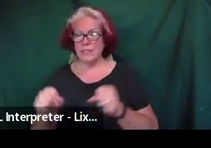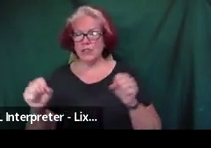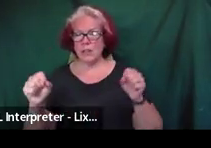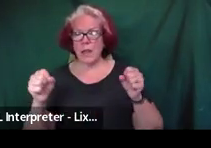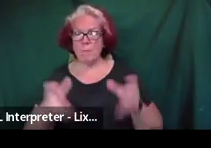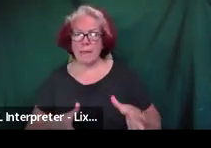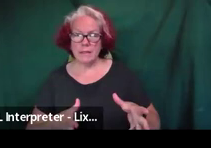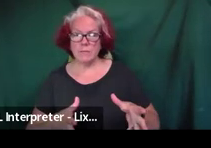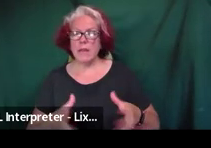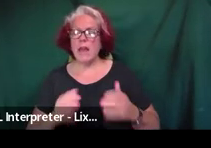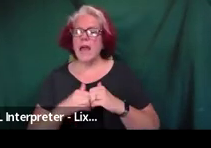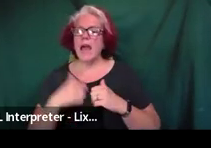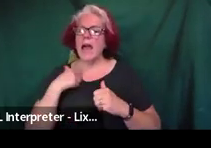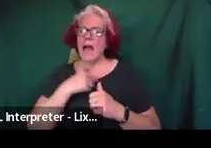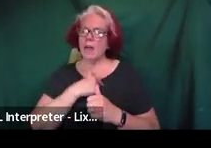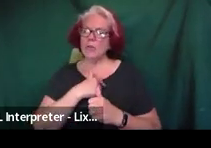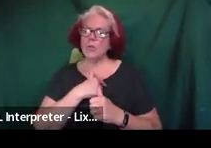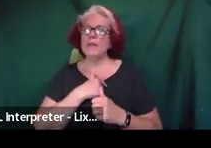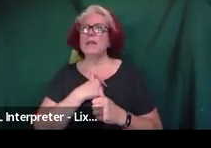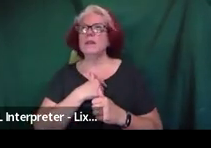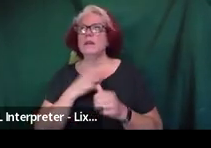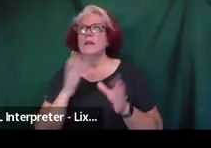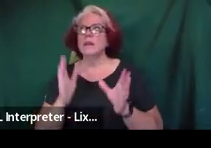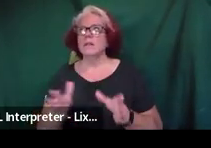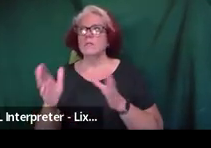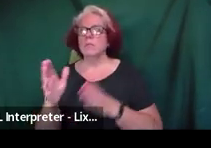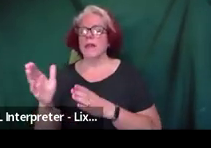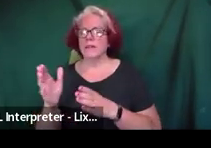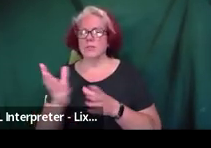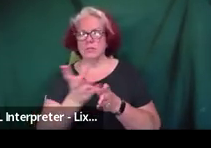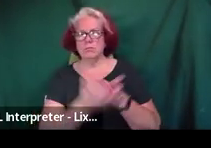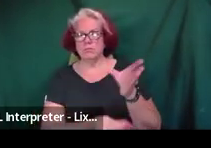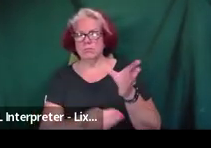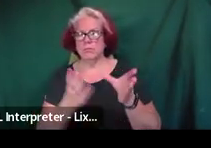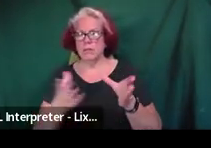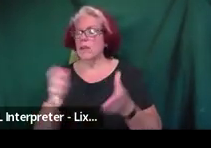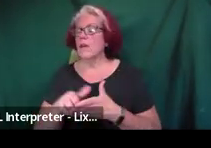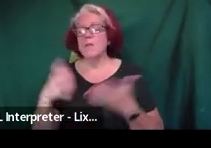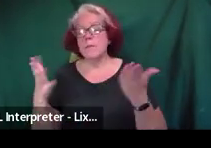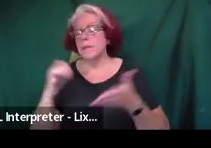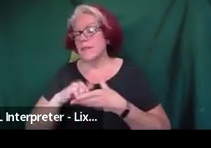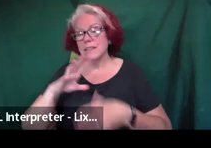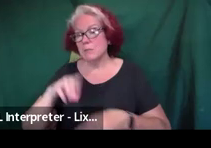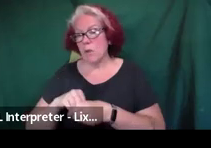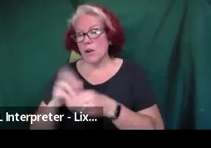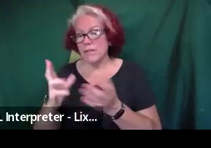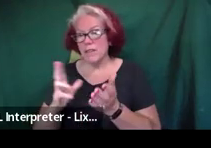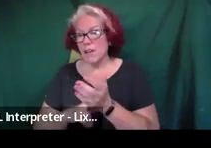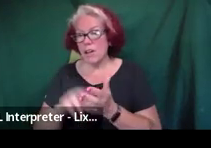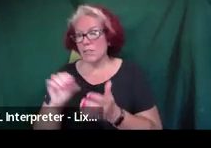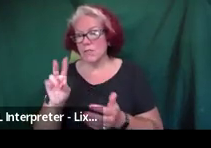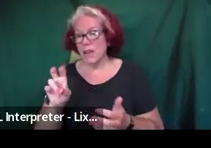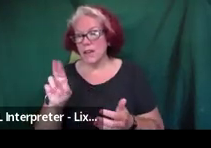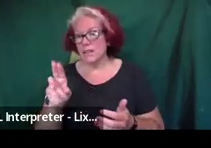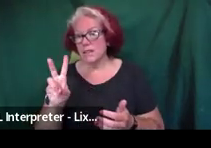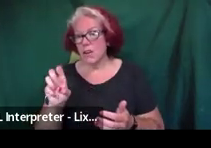planning to obsolete certain, you know, as part of, maybe that's part of the contract overview portion that was